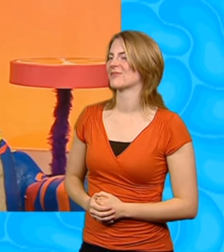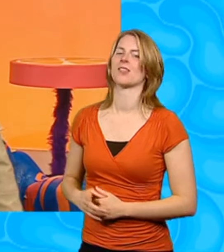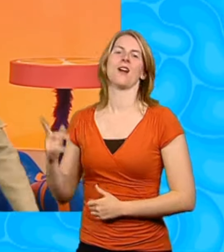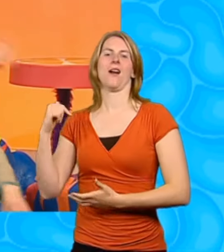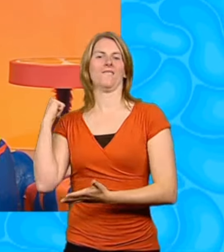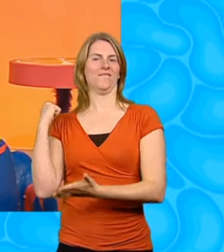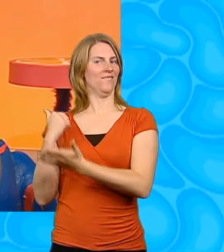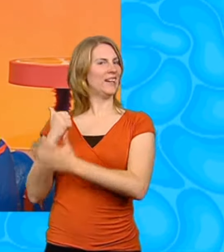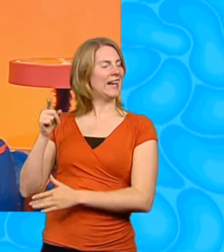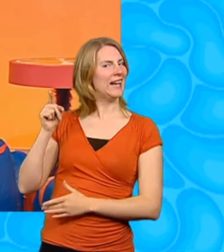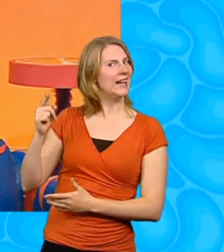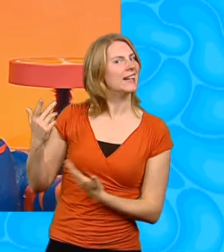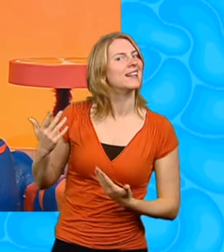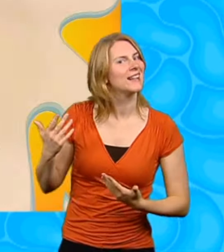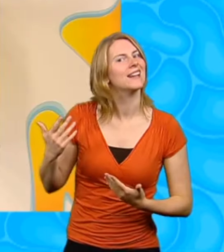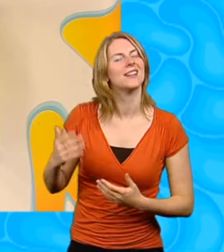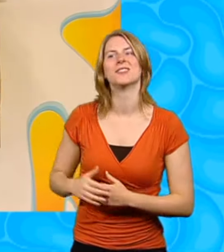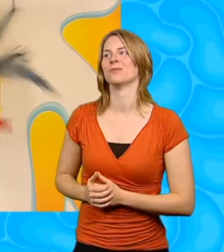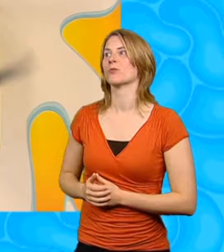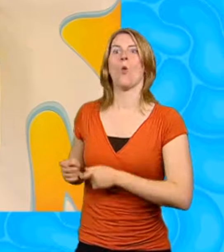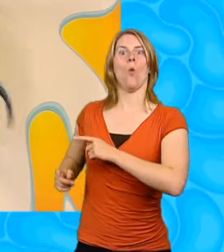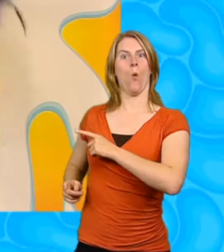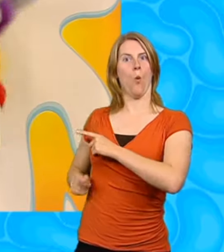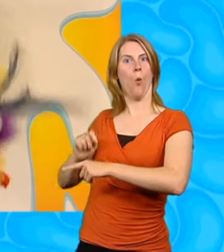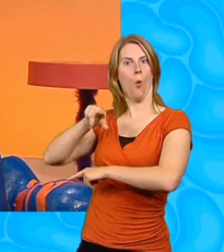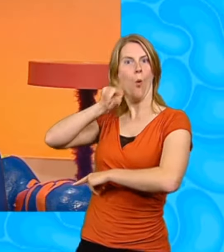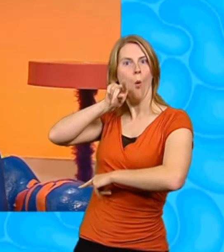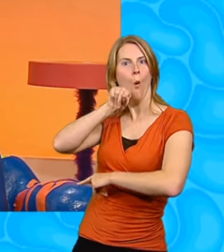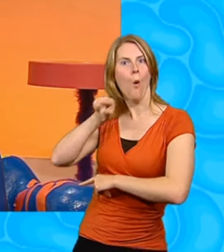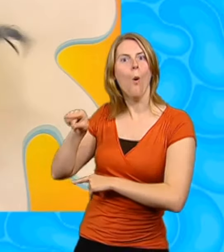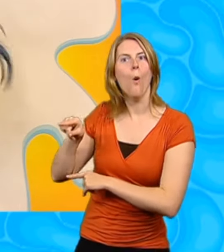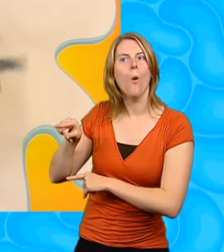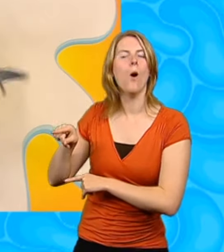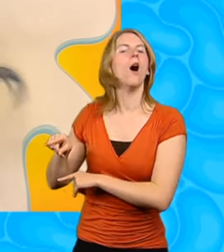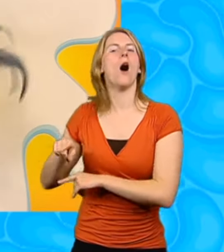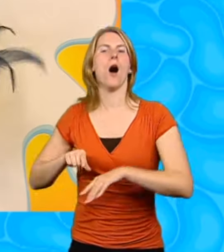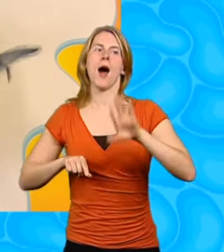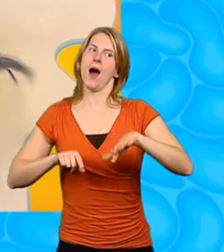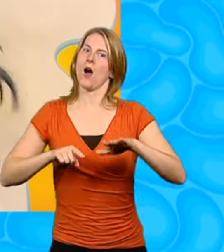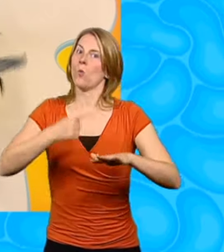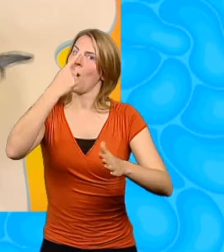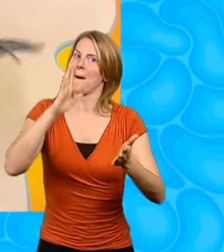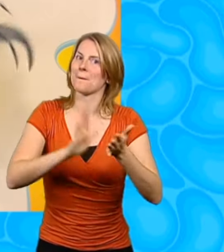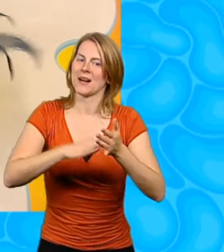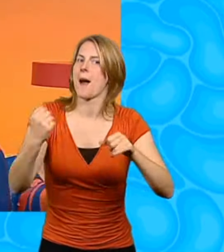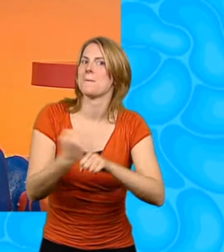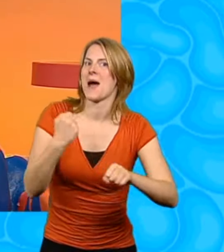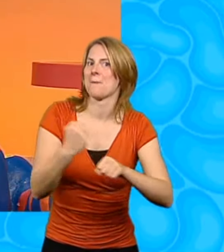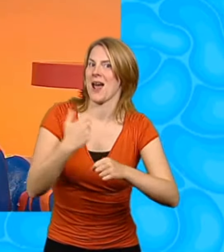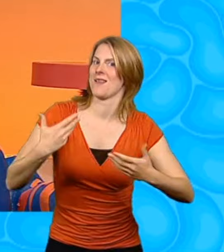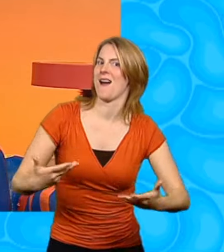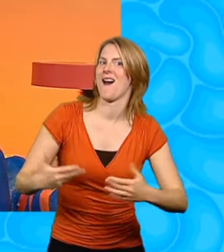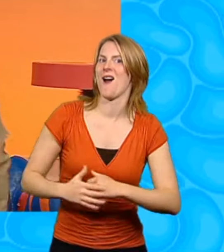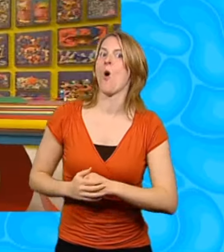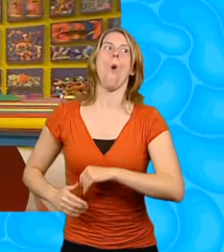Ah, those shapes are fantastic! Tucky here! Oh. Minute make time! Minute make time! It's minute